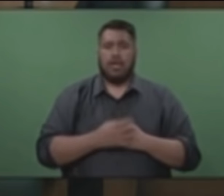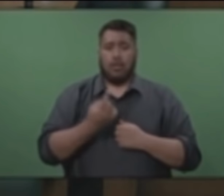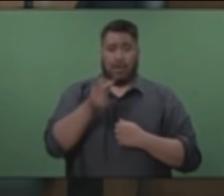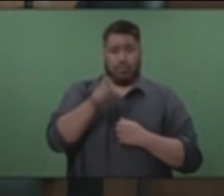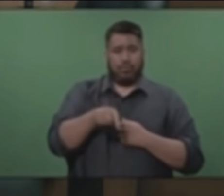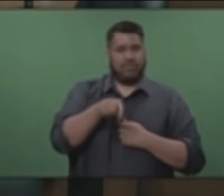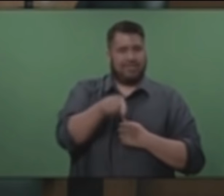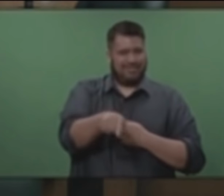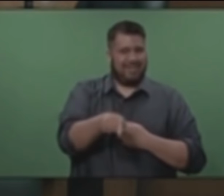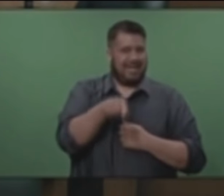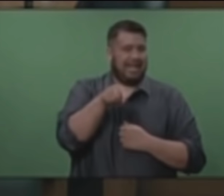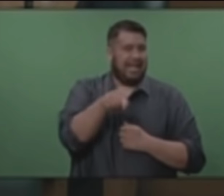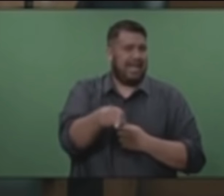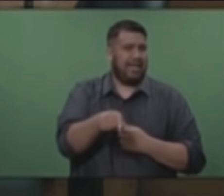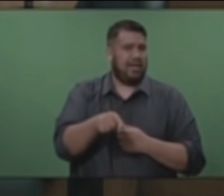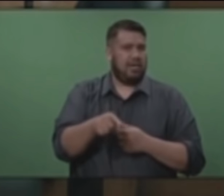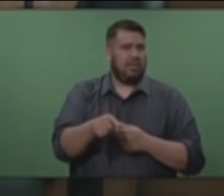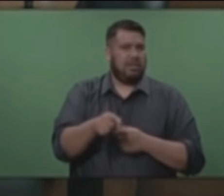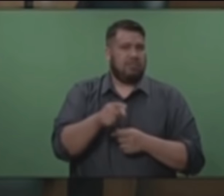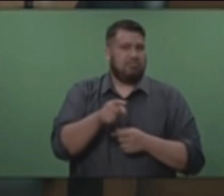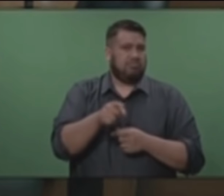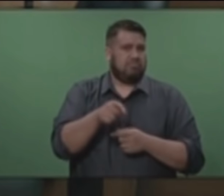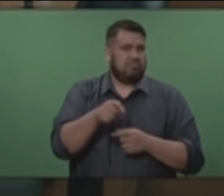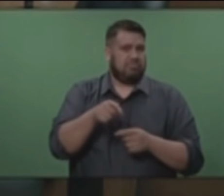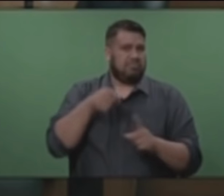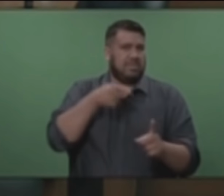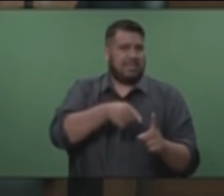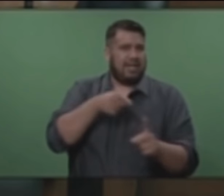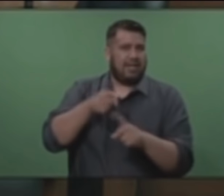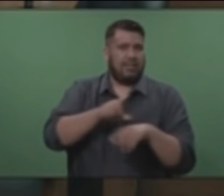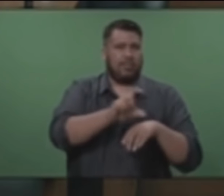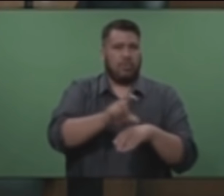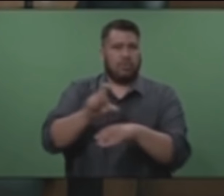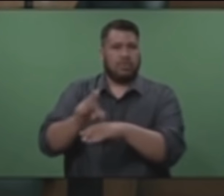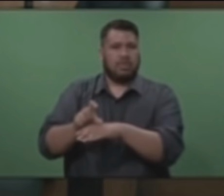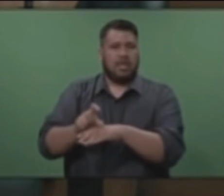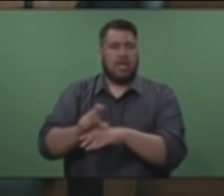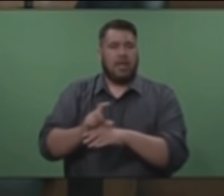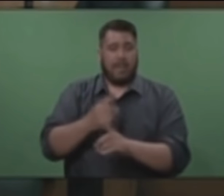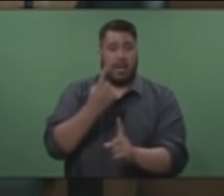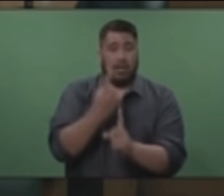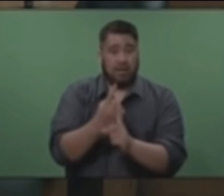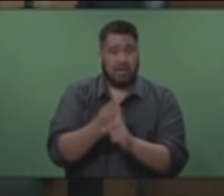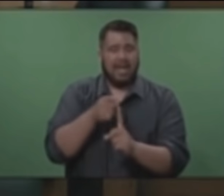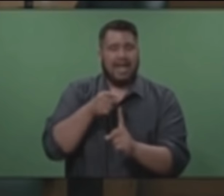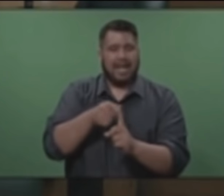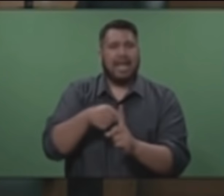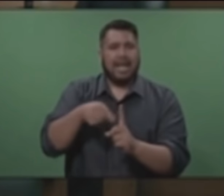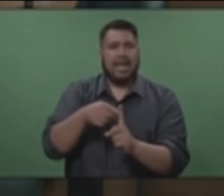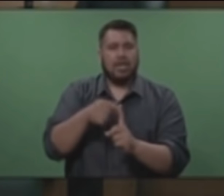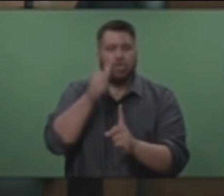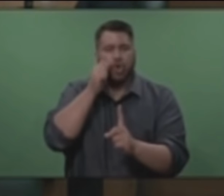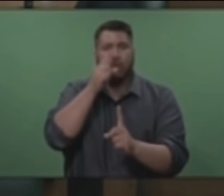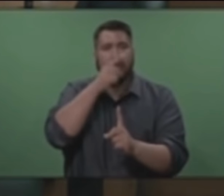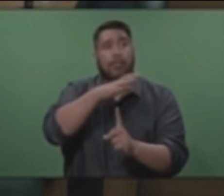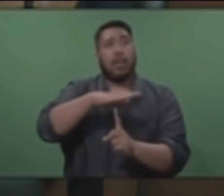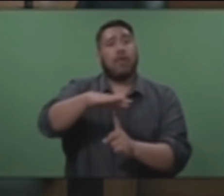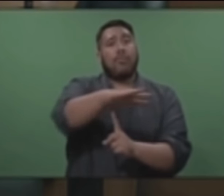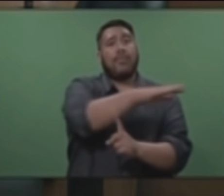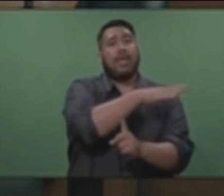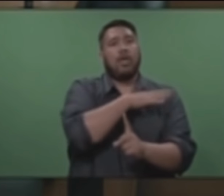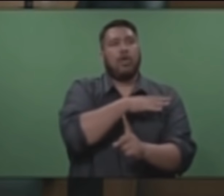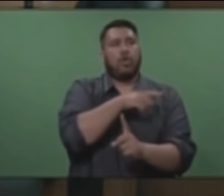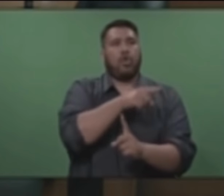can be no doubt that he had sympathetic associates, certainly online and possibly